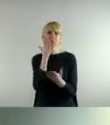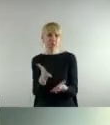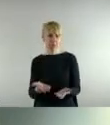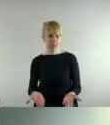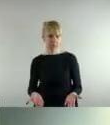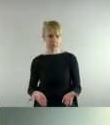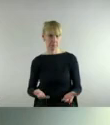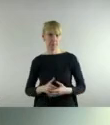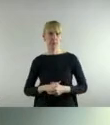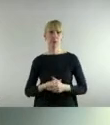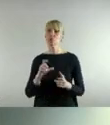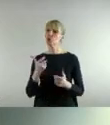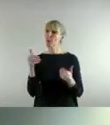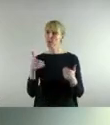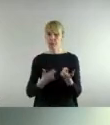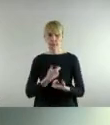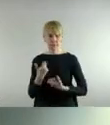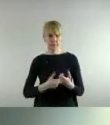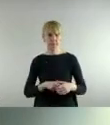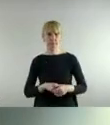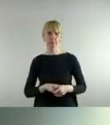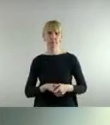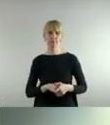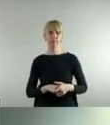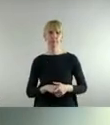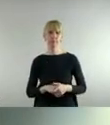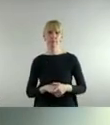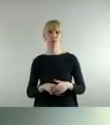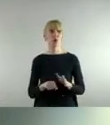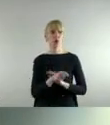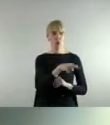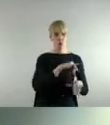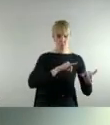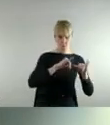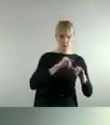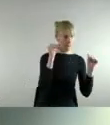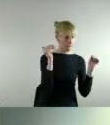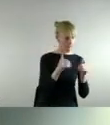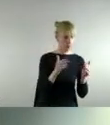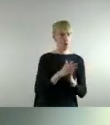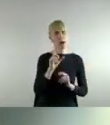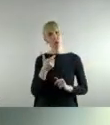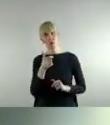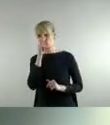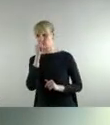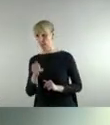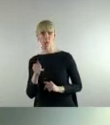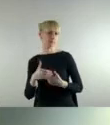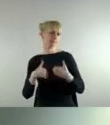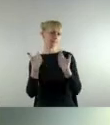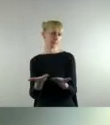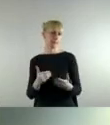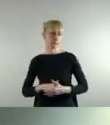the authorities to provide, and help align expectations. And this also points in the direction